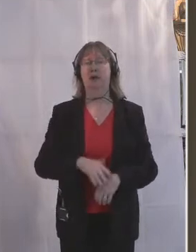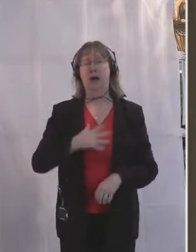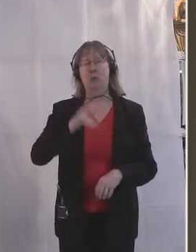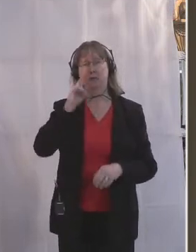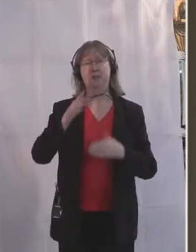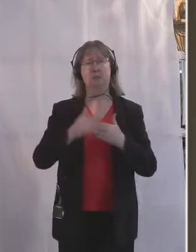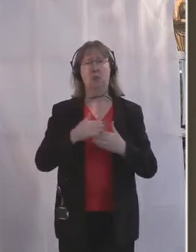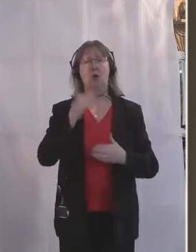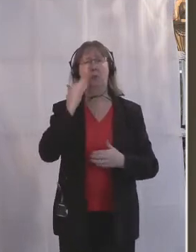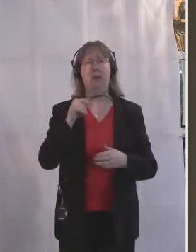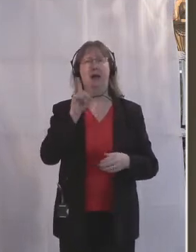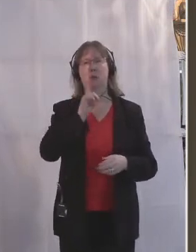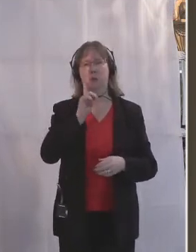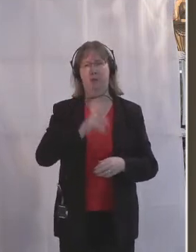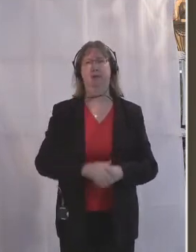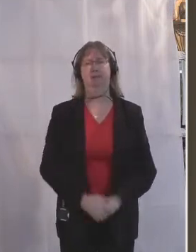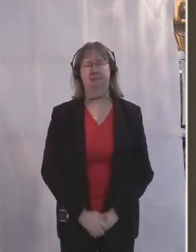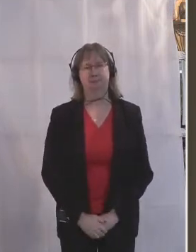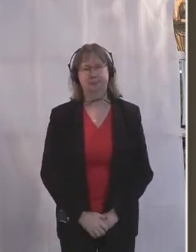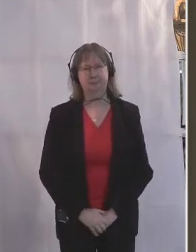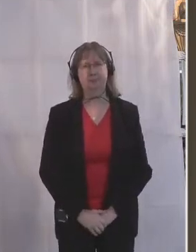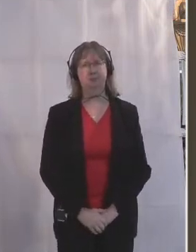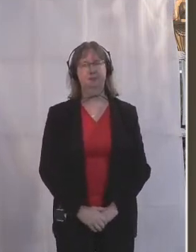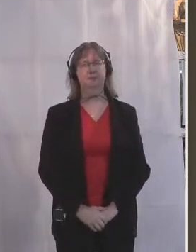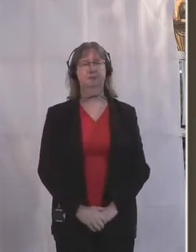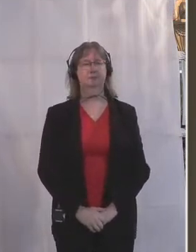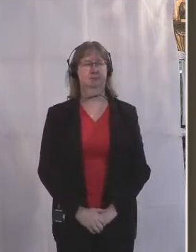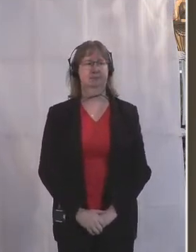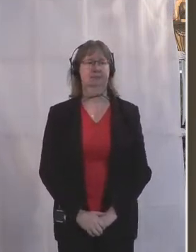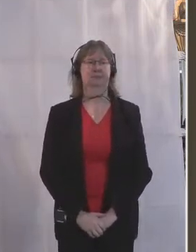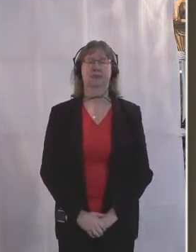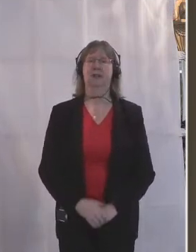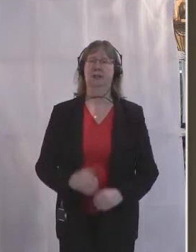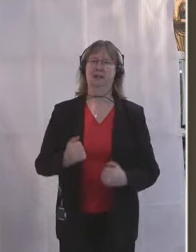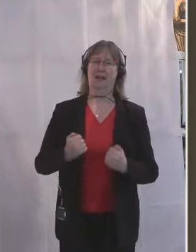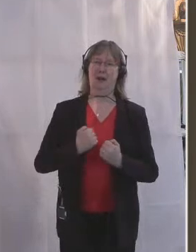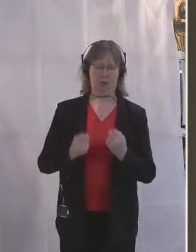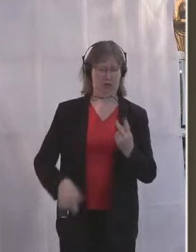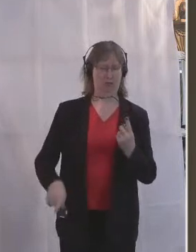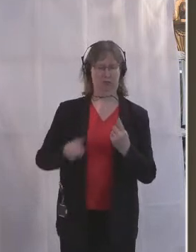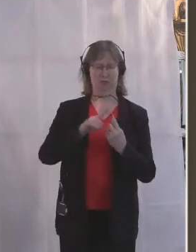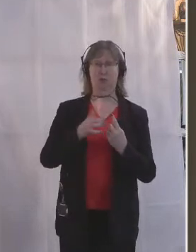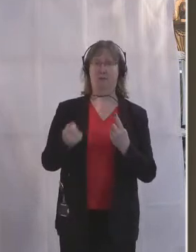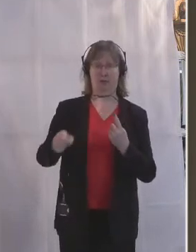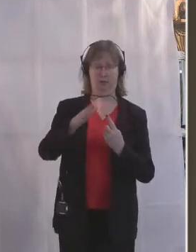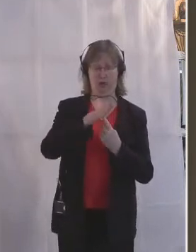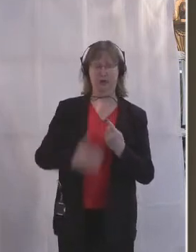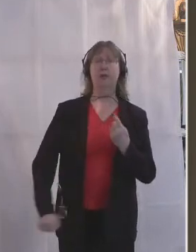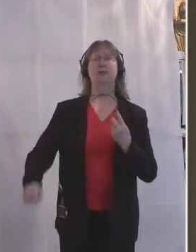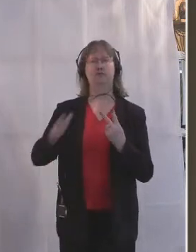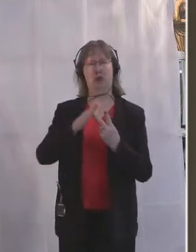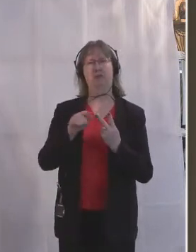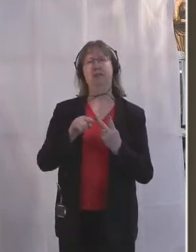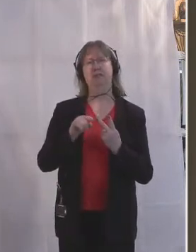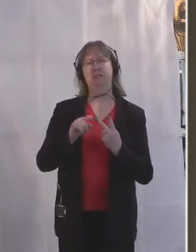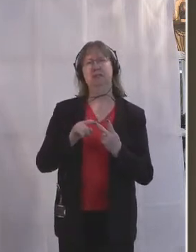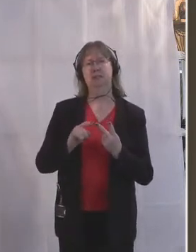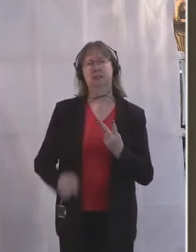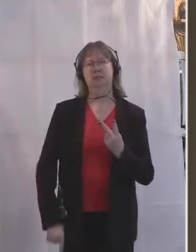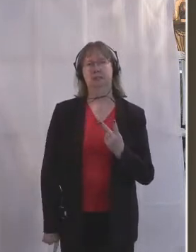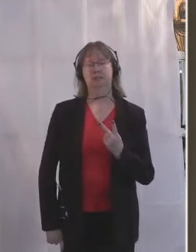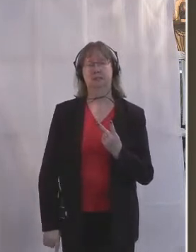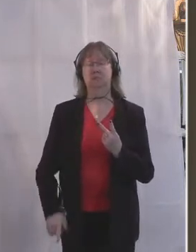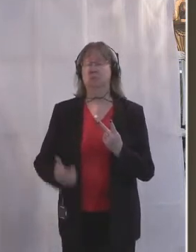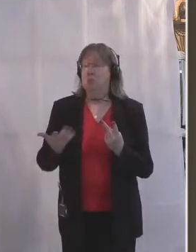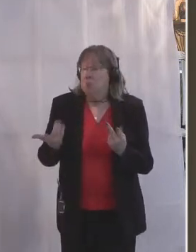black women being successful with the programme going forward. So that's got to be another real priority for us. But despite that,